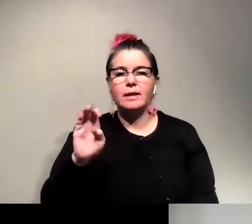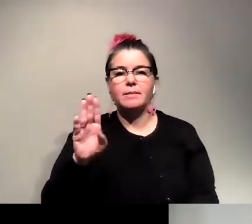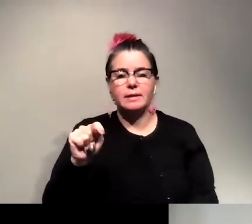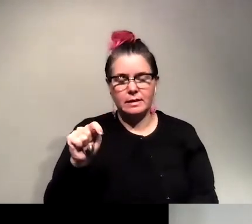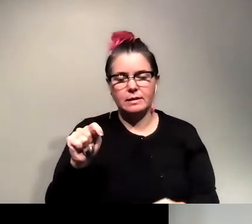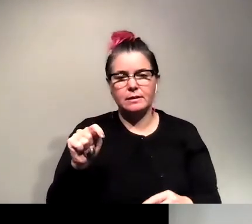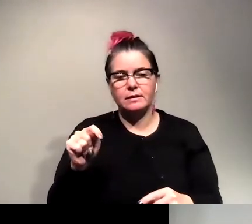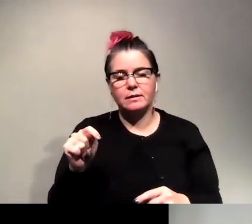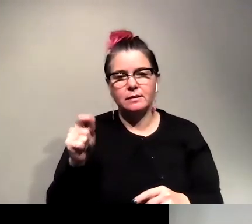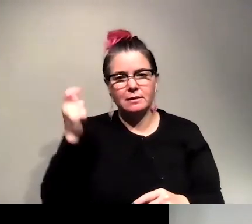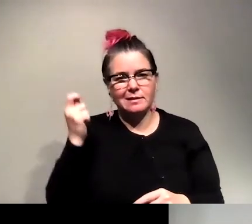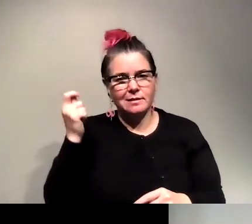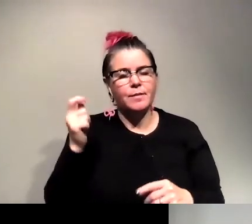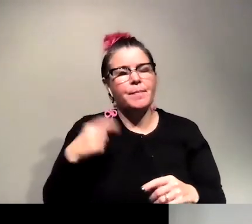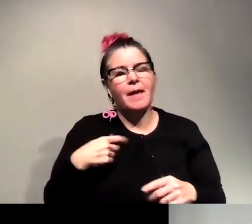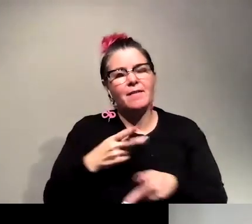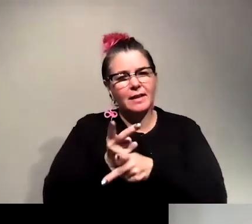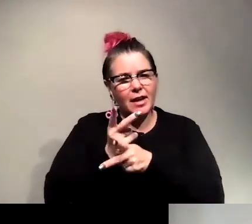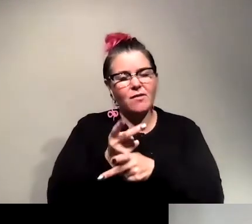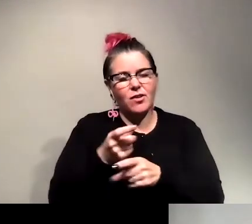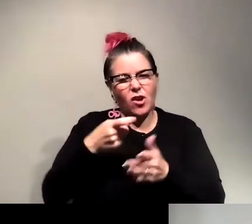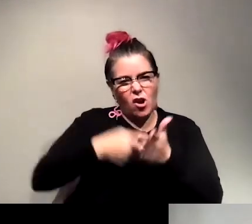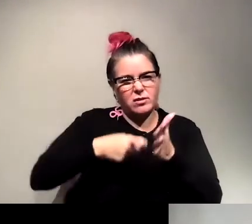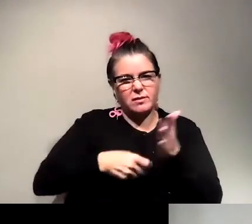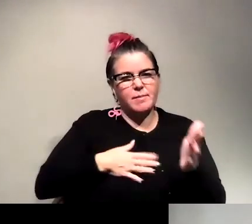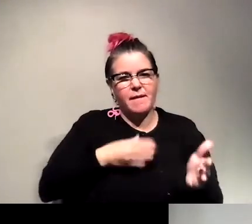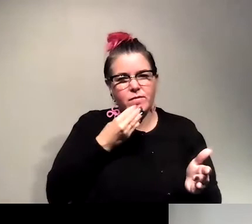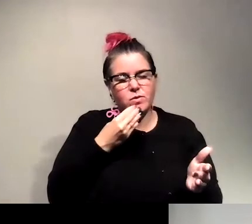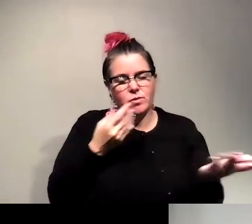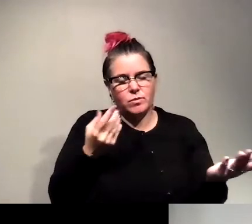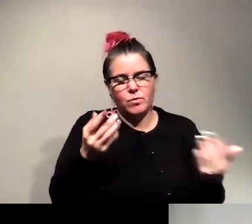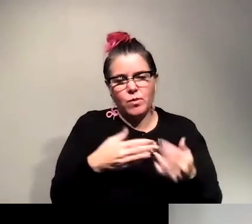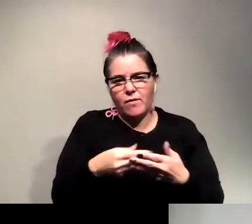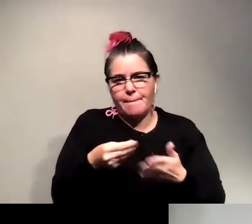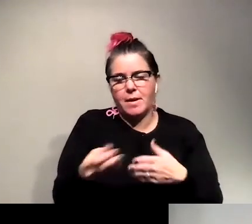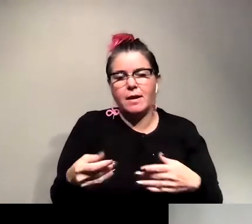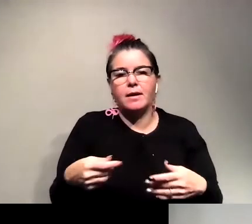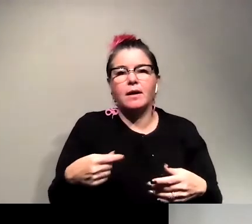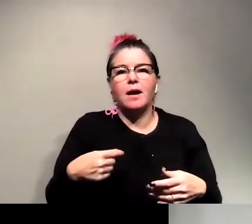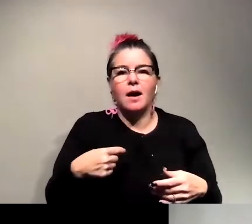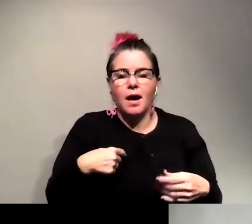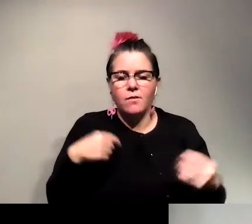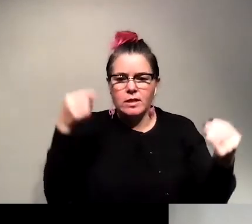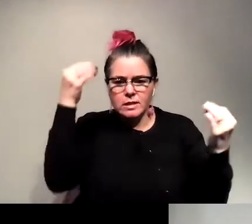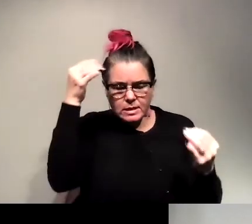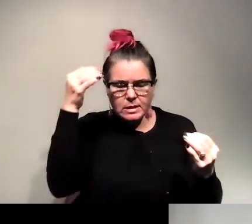very cautious about the price points of the food that I'm buying. Right. Food that I am really like conscientious